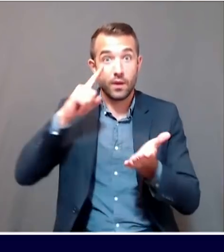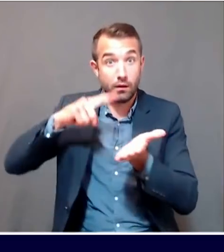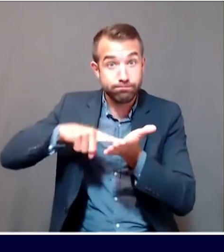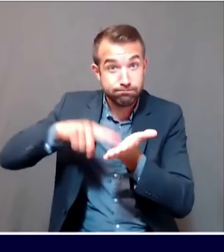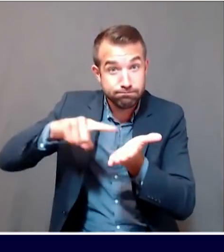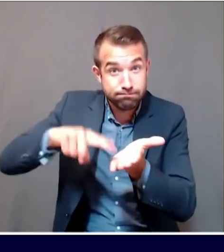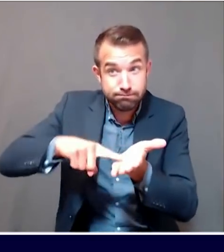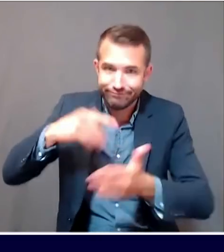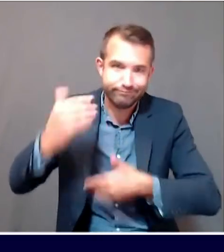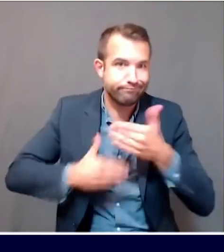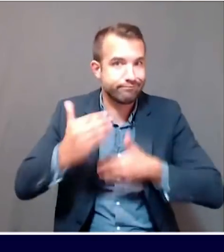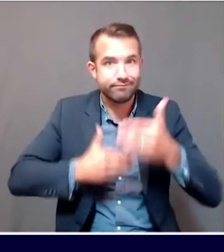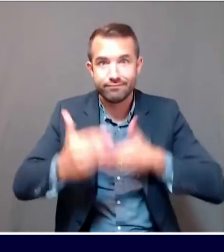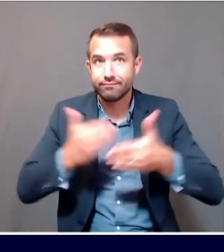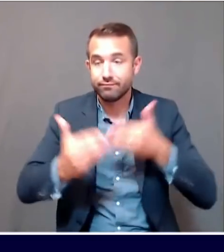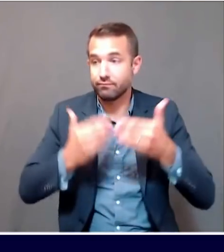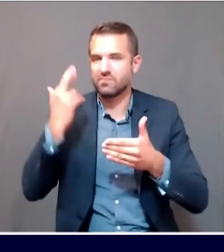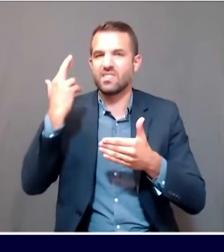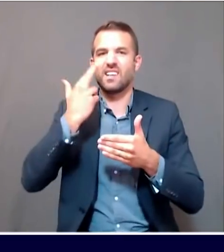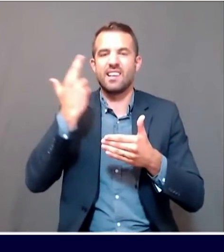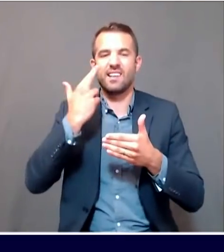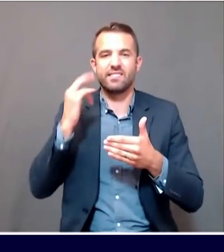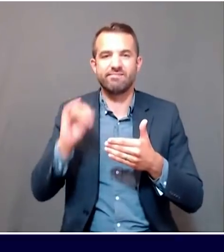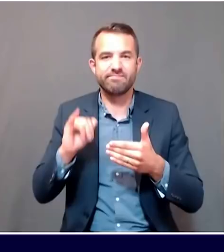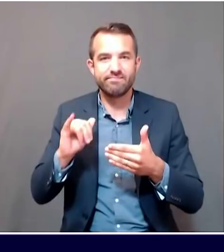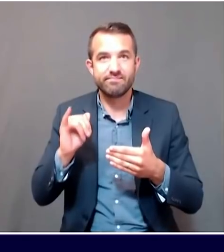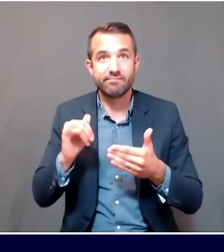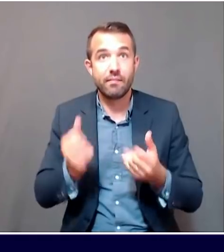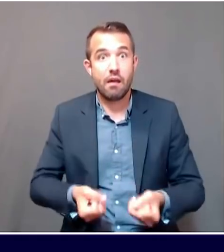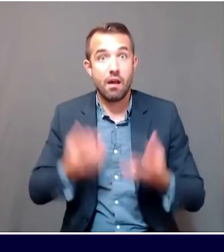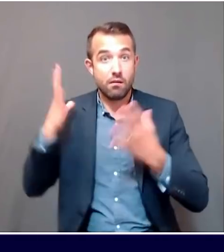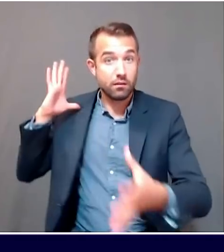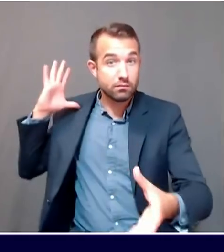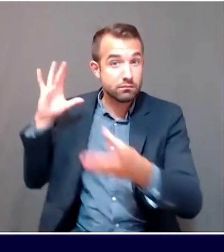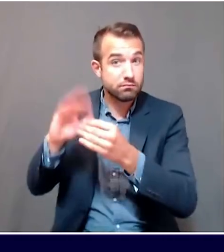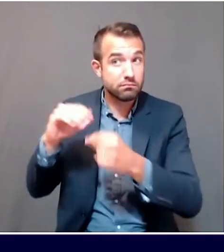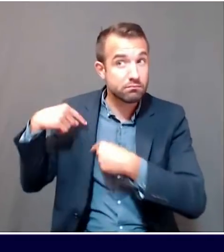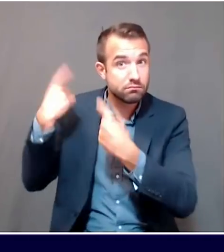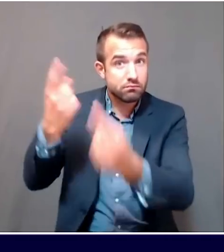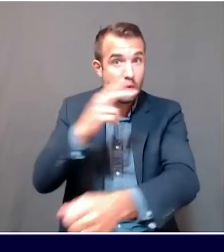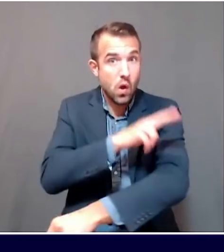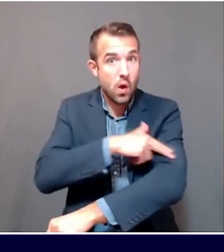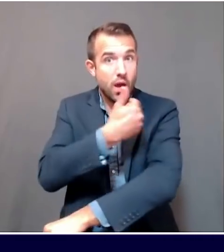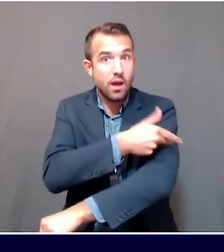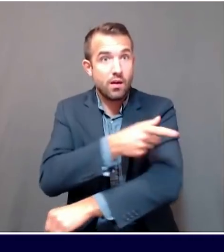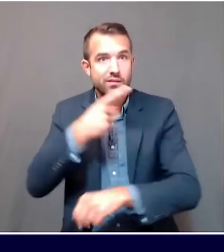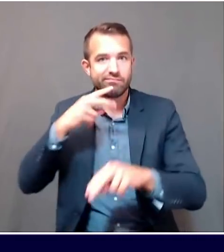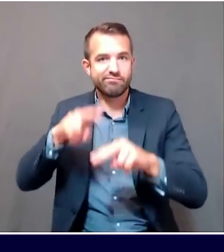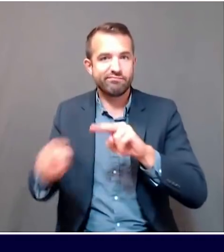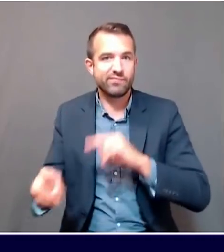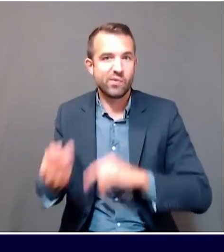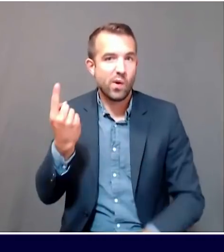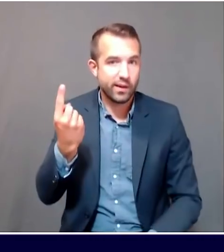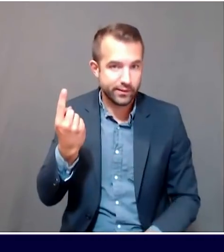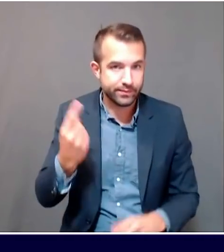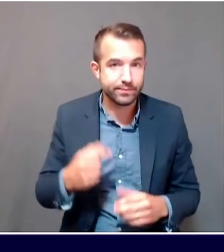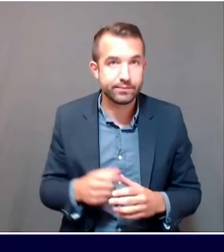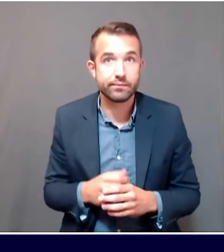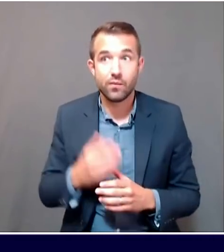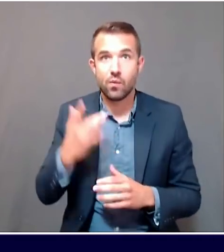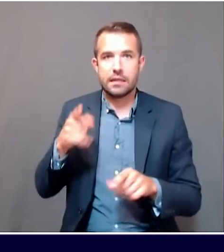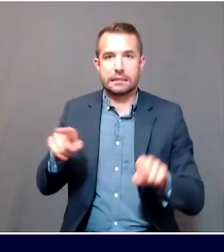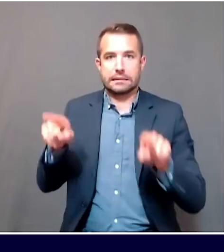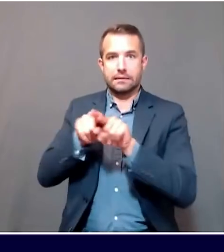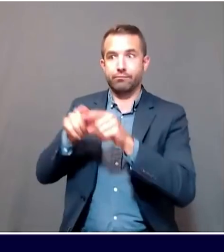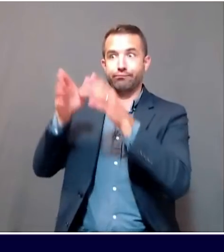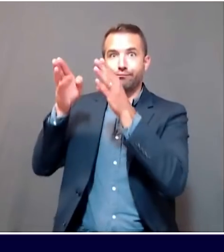also decreased the total number of cumulative hospitalizations down by 1 as well. This is part